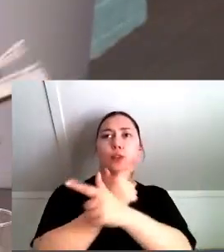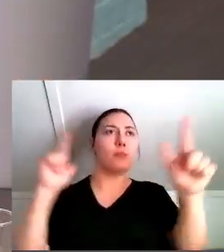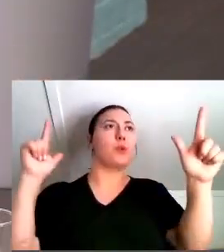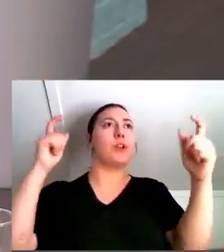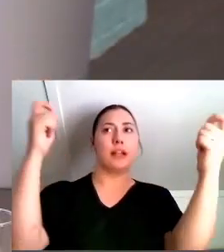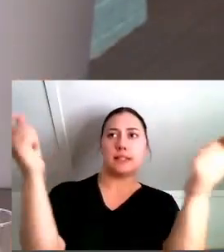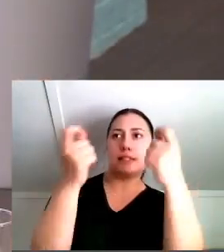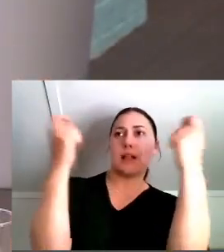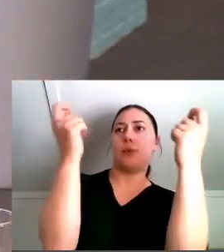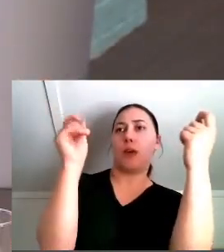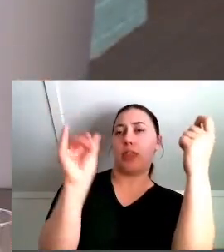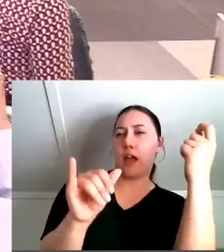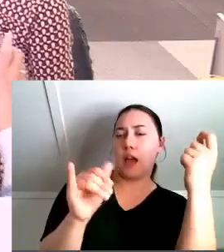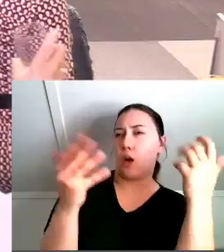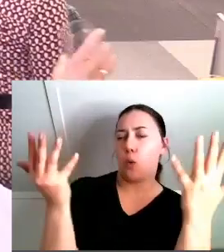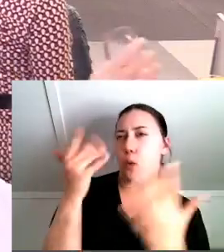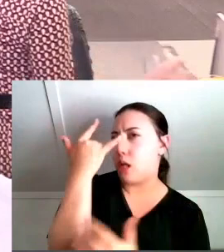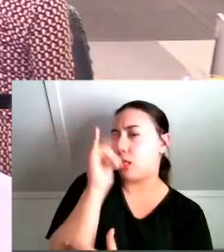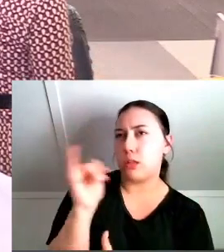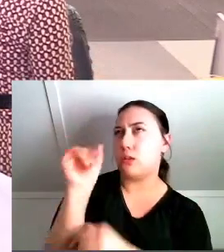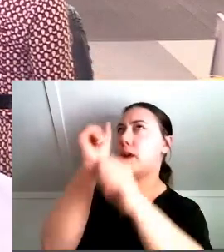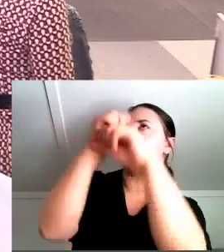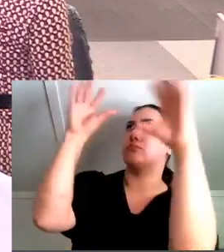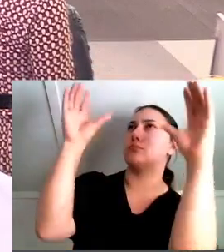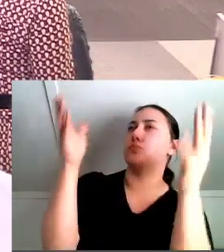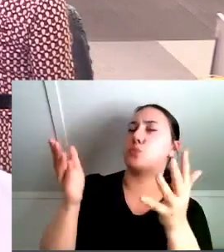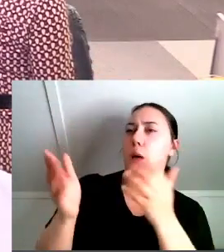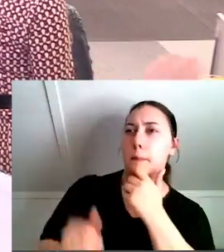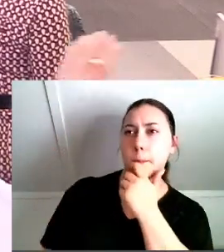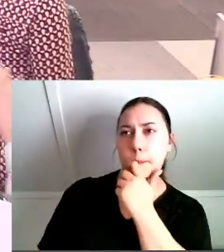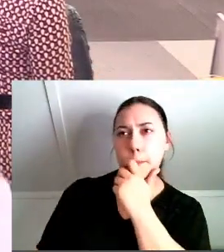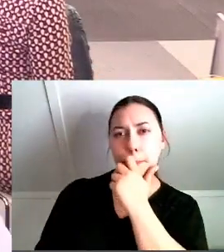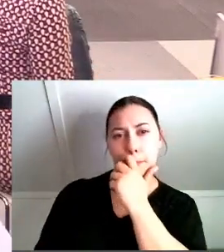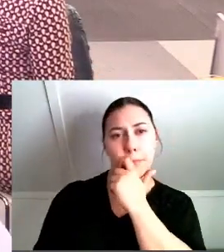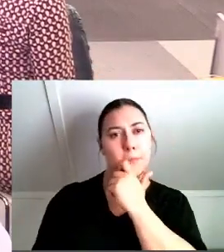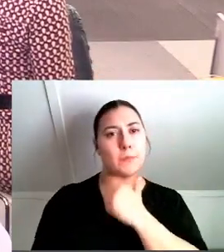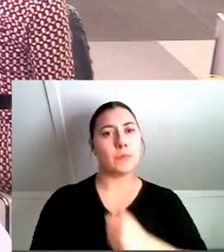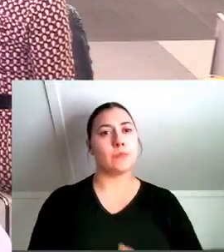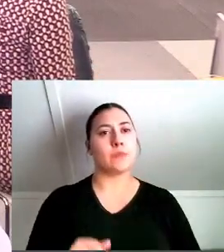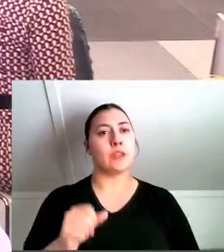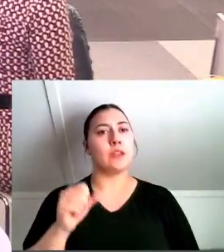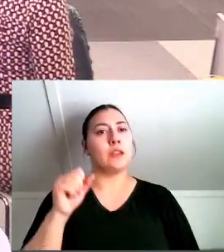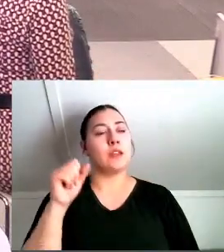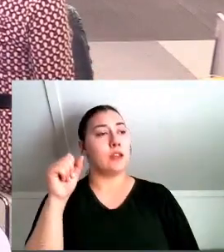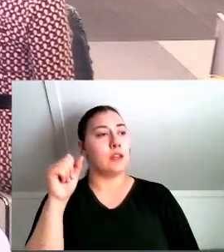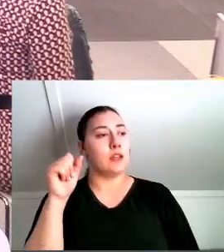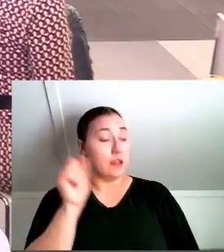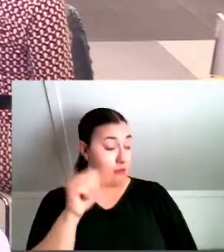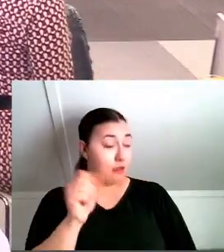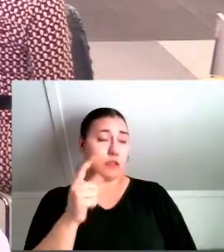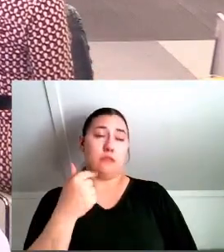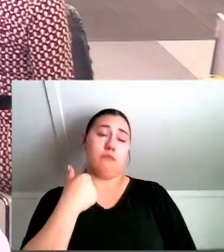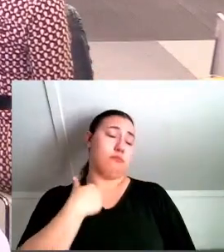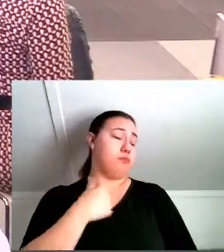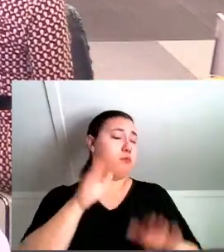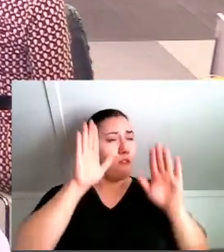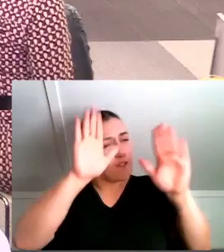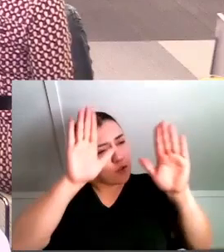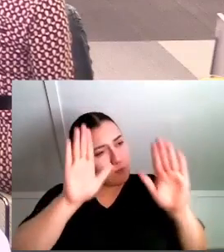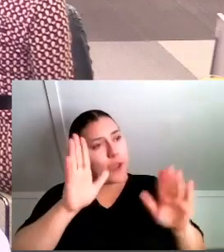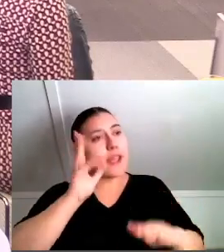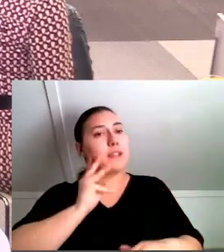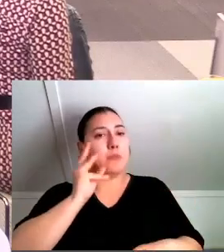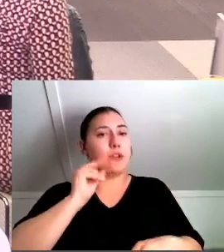what would that look like? Yeah. Yes. You know, I've had a lot of great experience with librarians who were